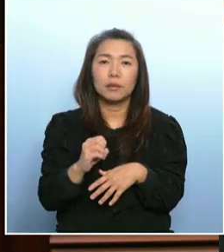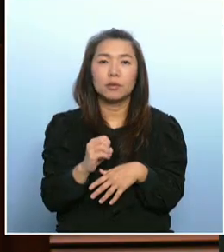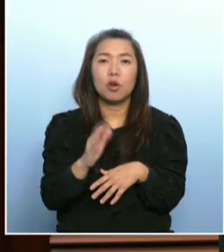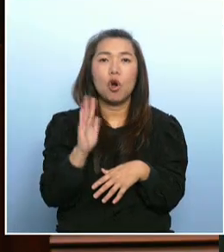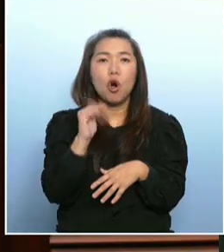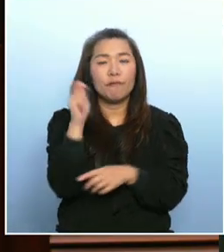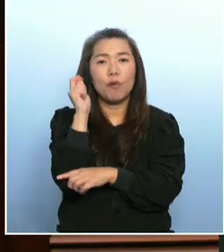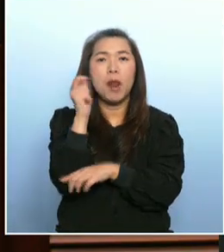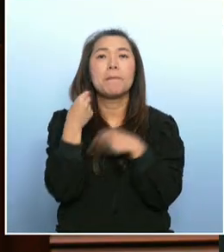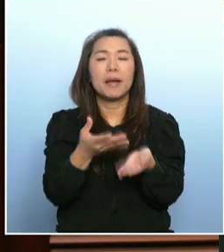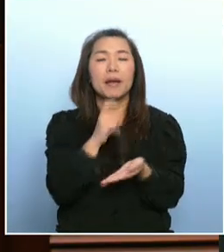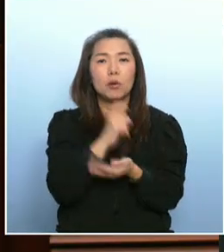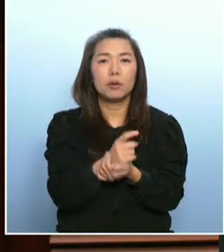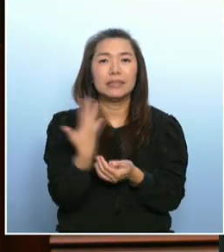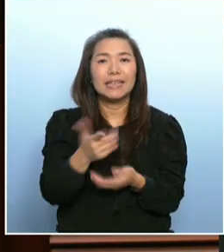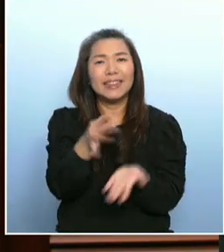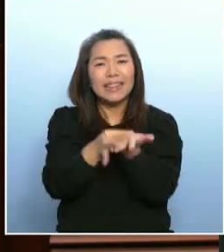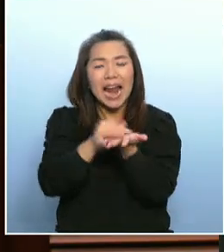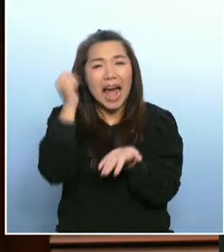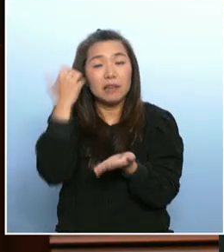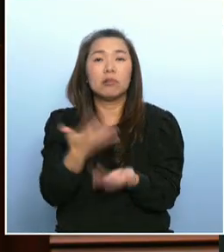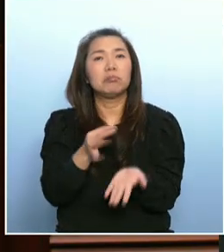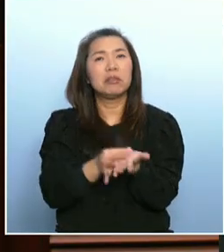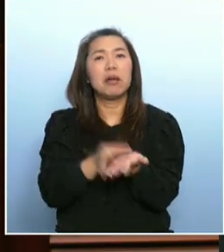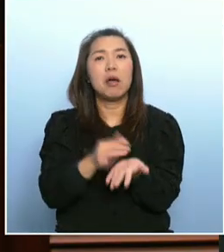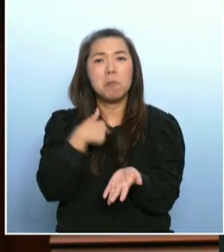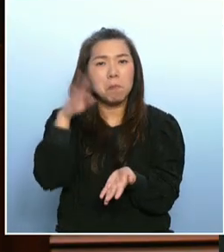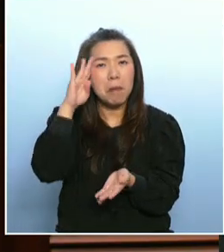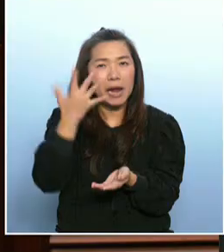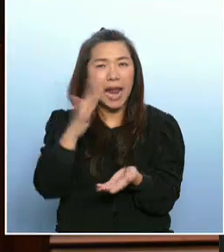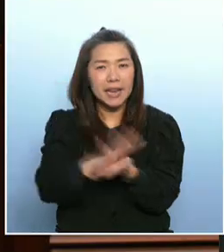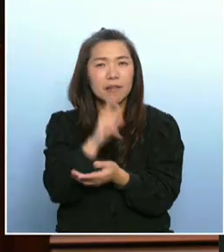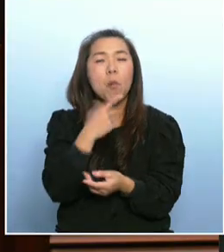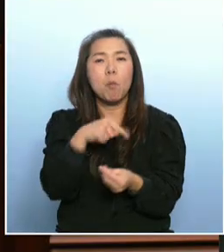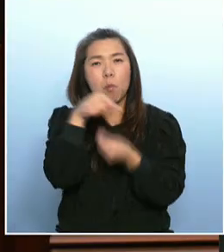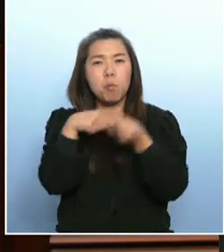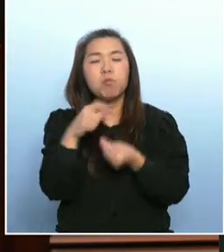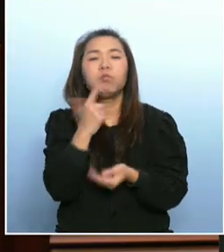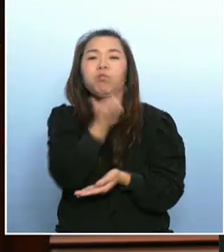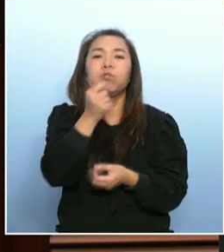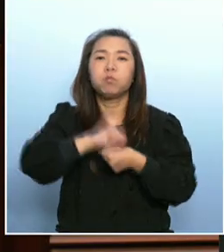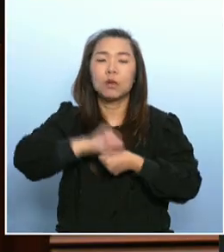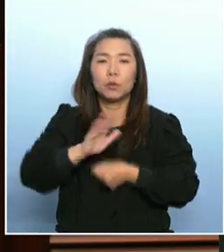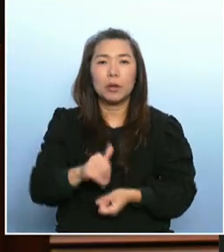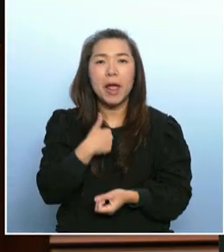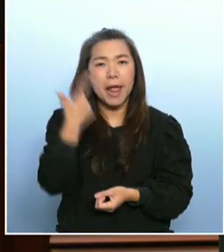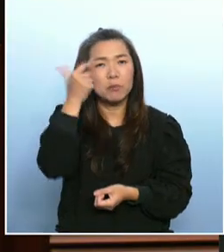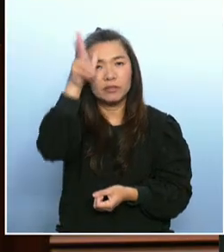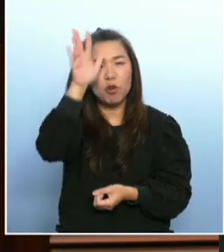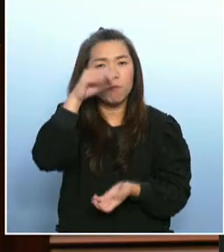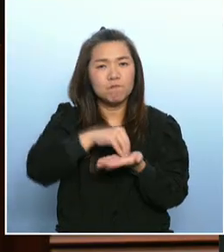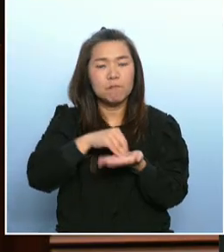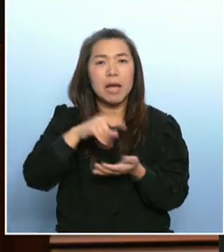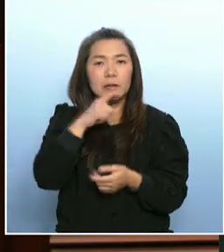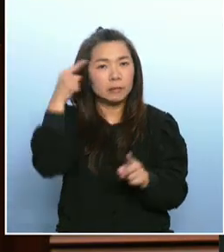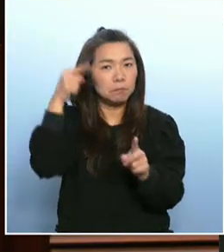5% of public housing is for social welfare facilities. We used to have a shortage of land supply. Now the